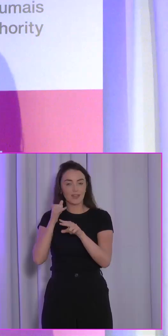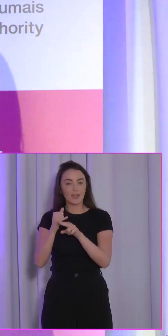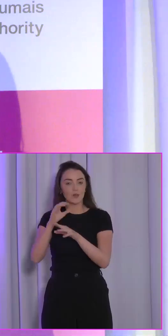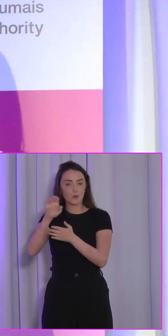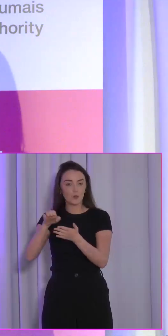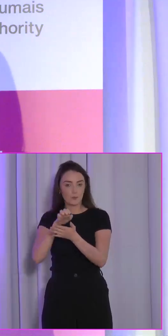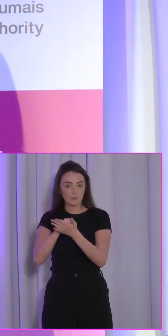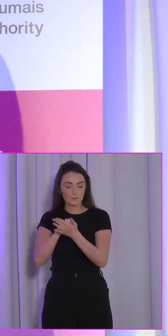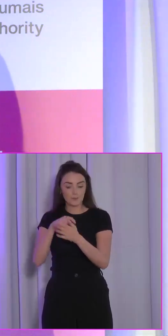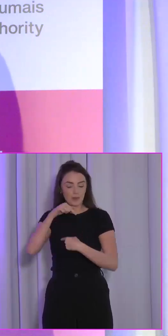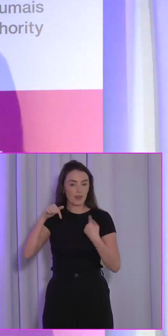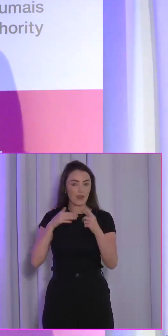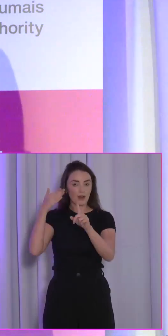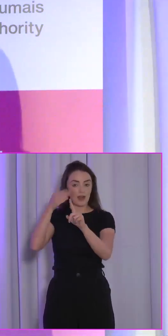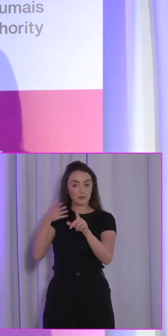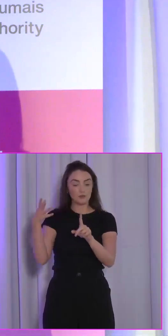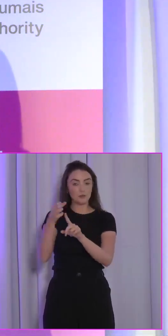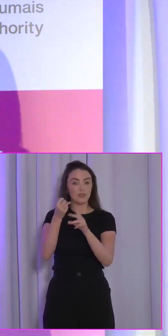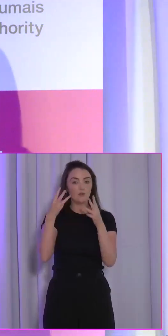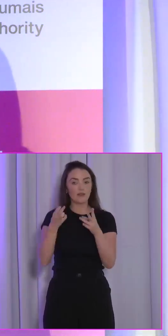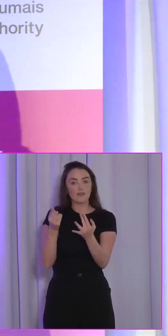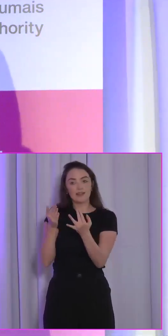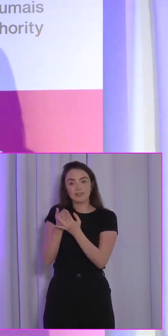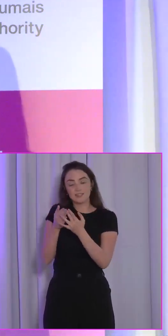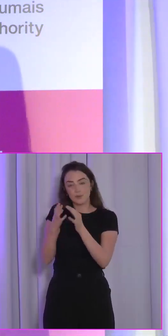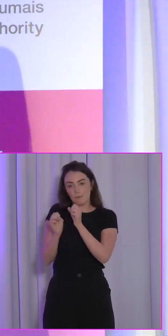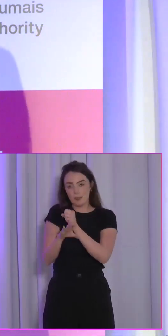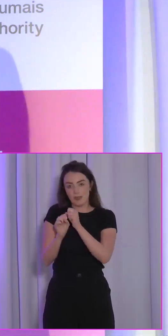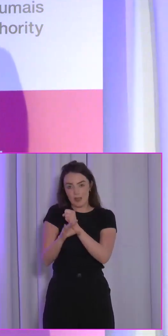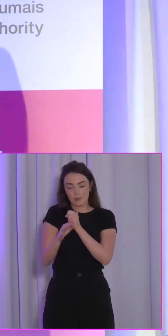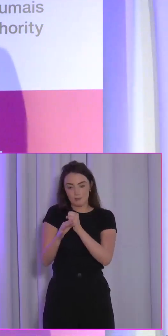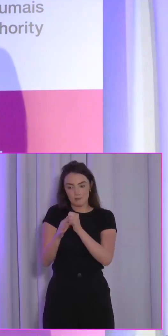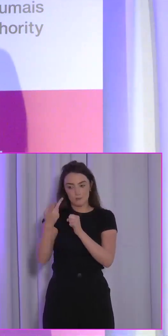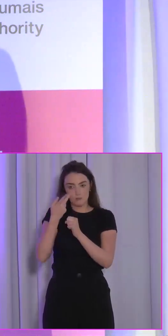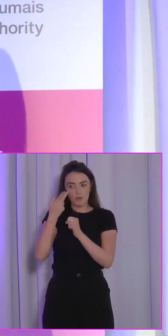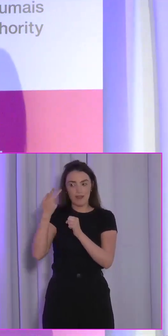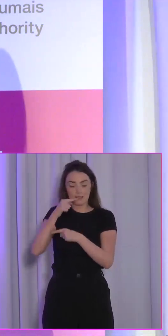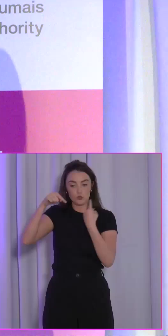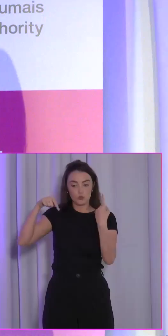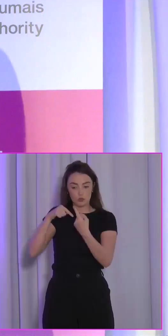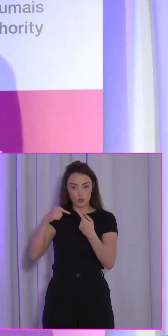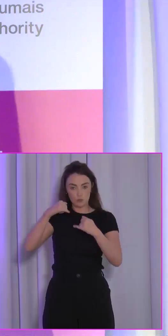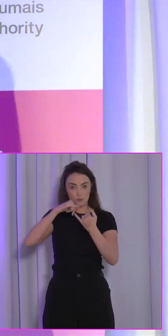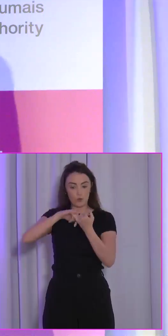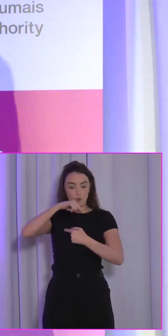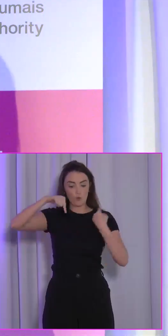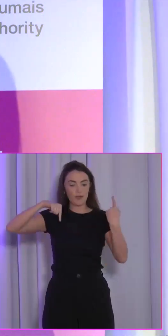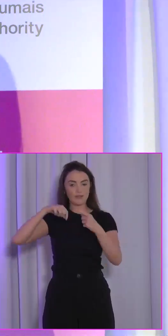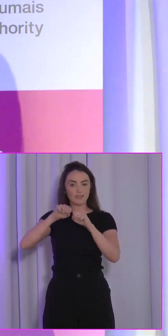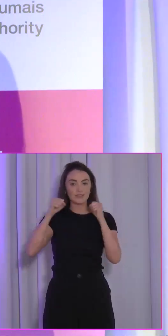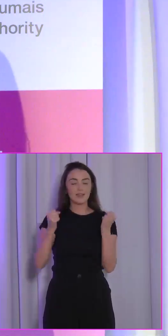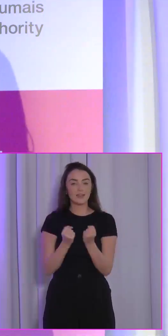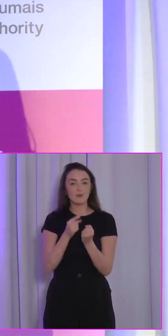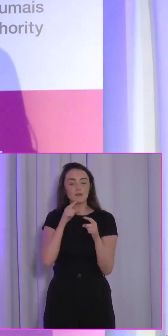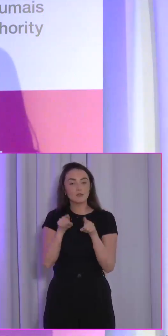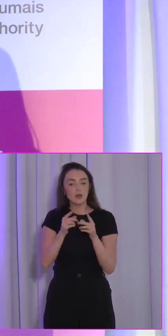to achieve here is to have an accessible media that reflects and shapes who we are as a society, and one that